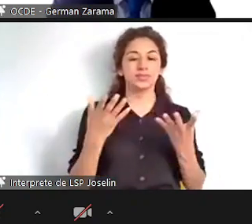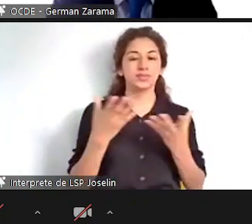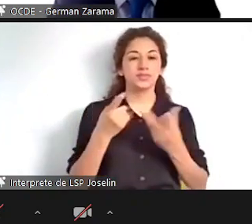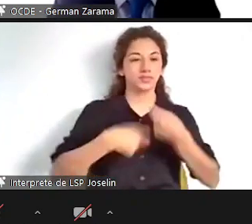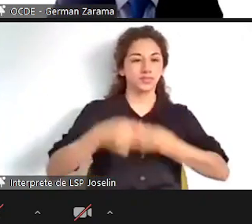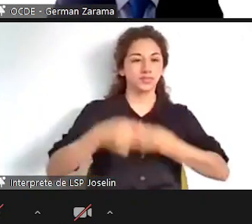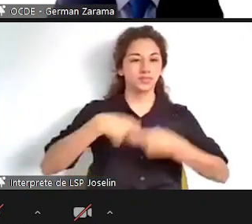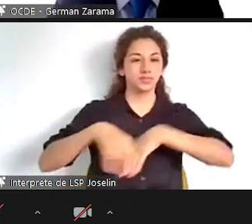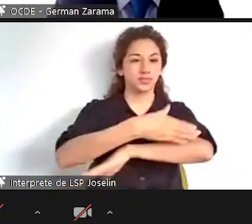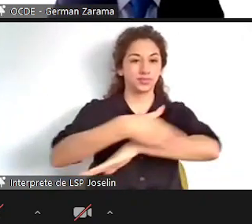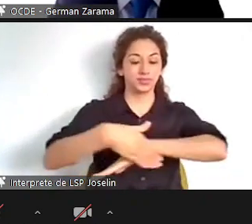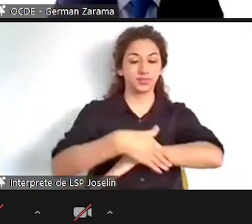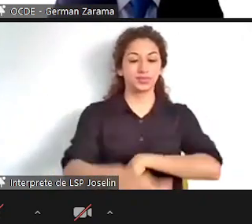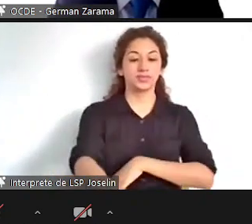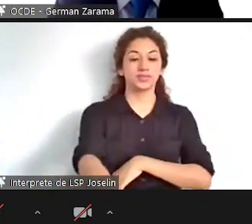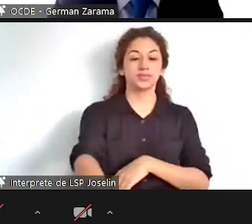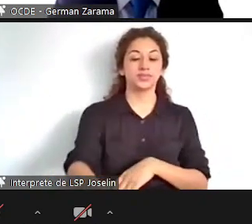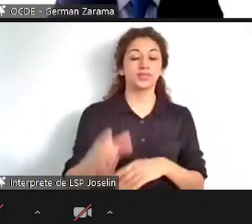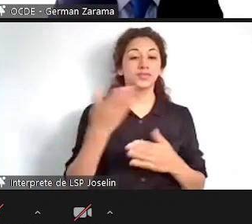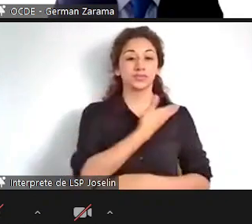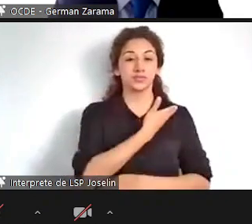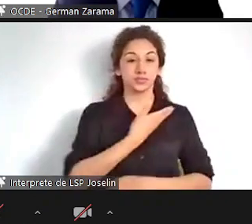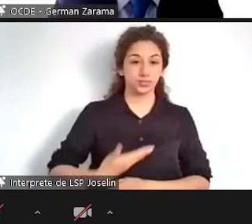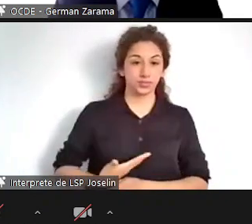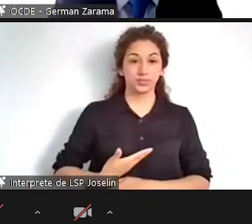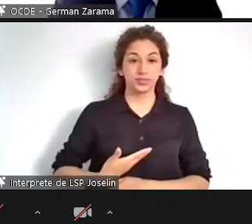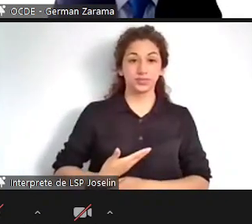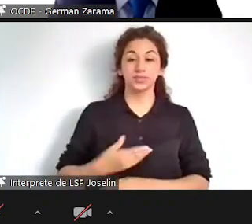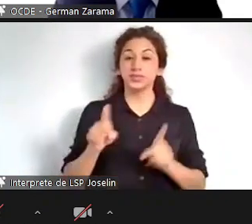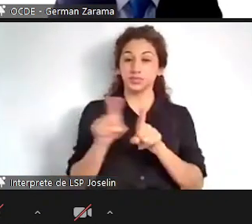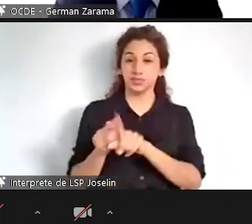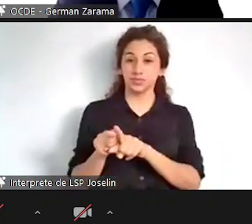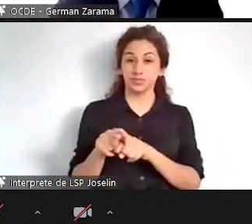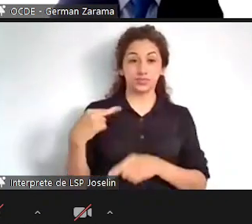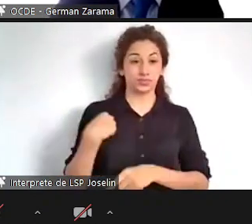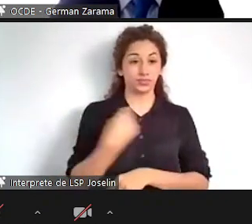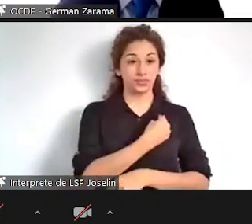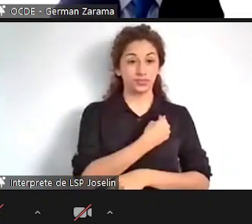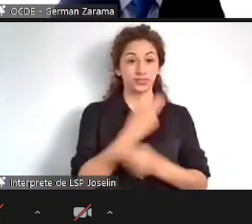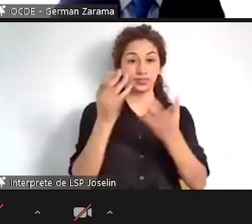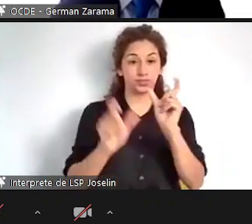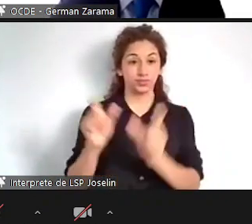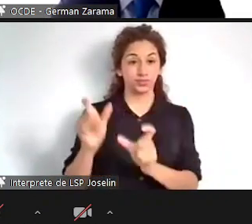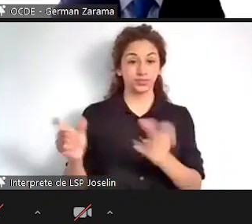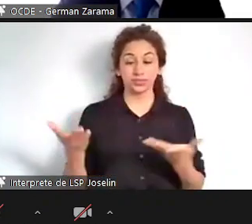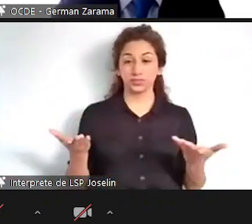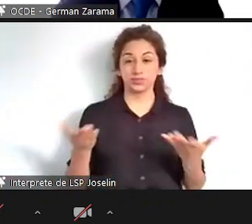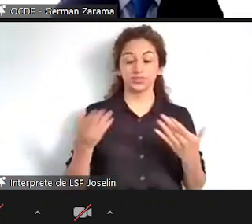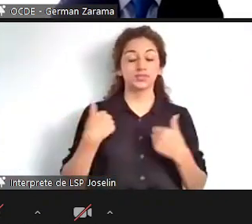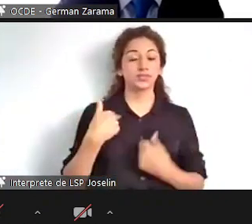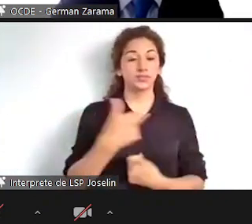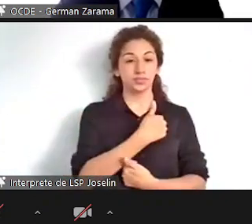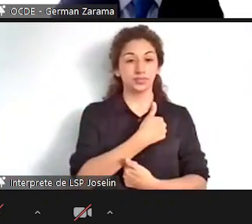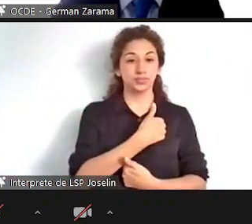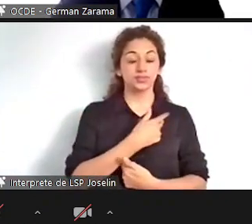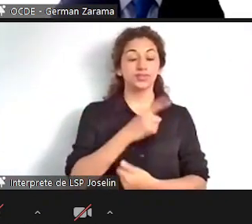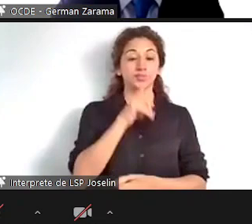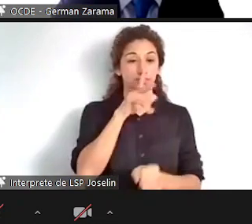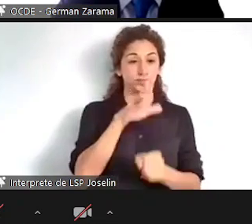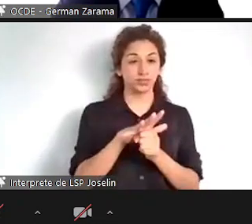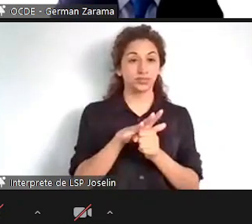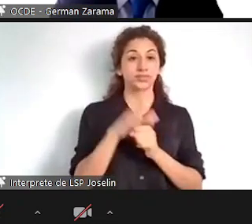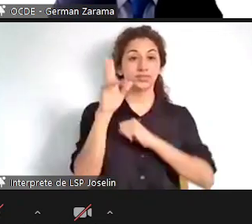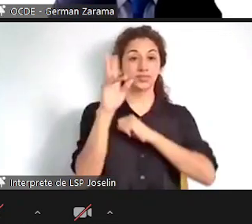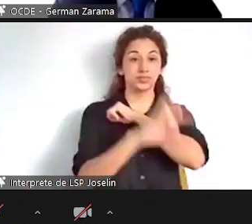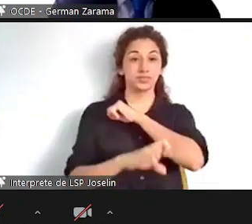is precisely this informal uh sector and the government and the